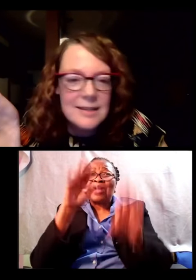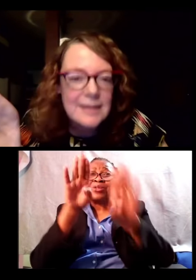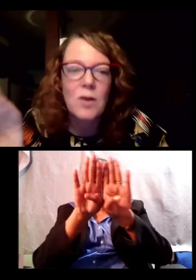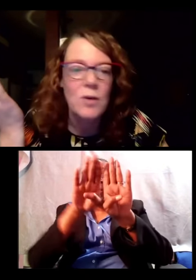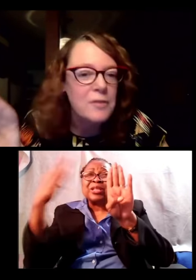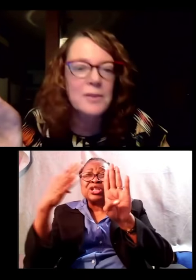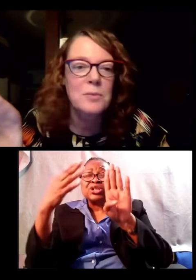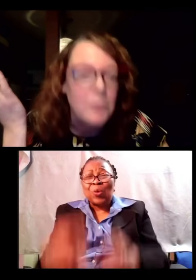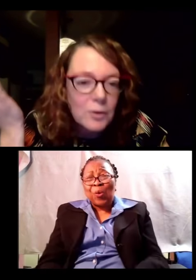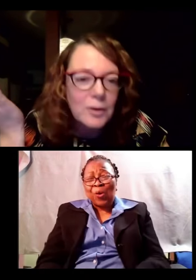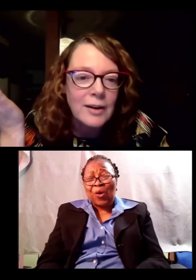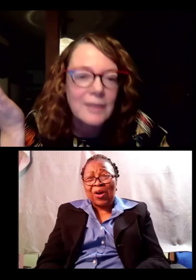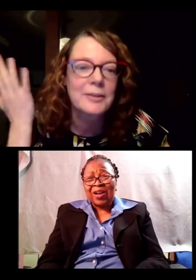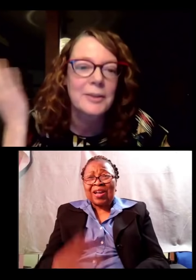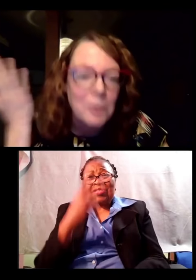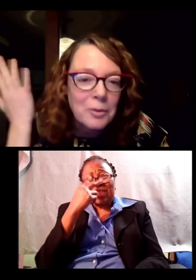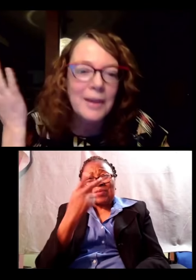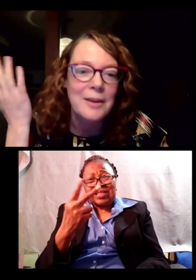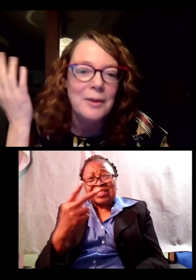Haven't they seen a horror film